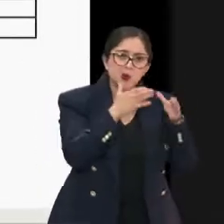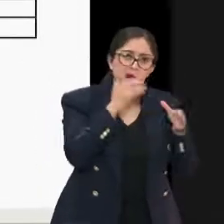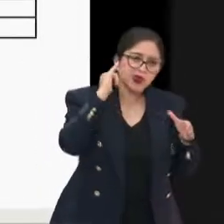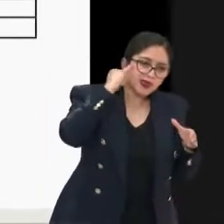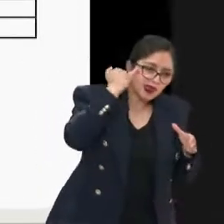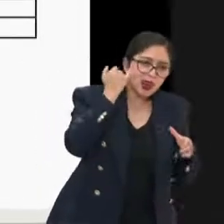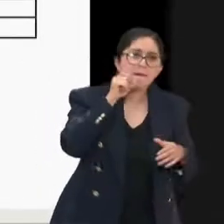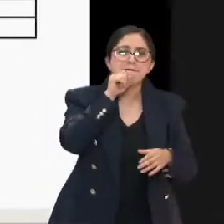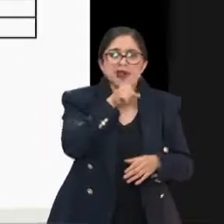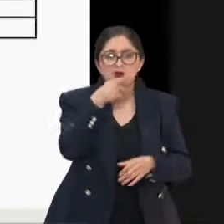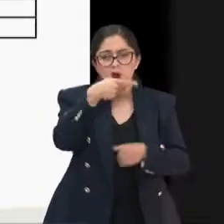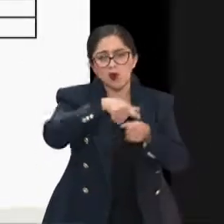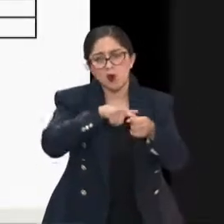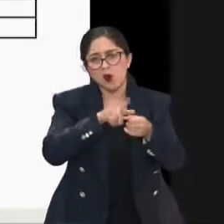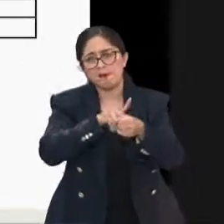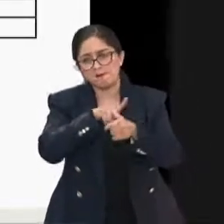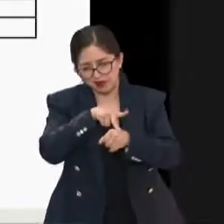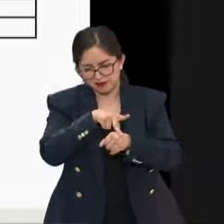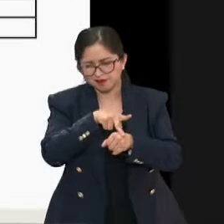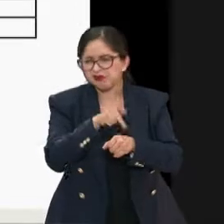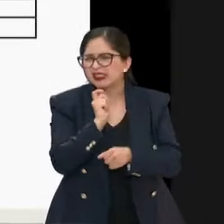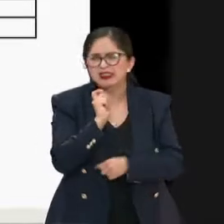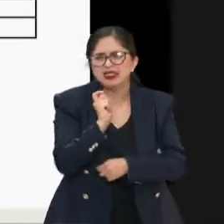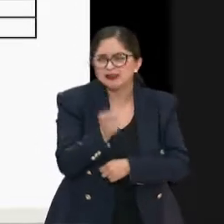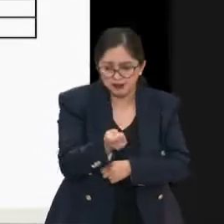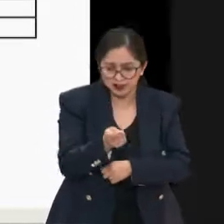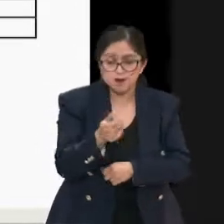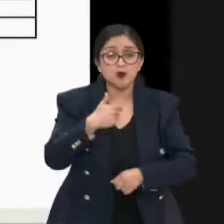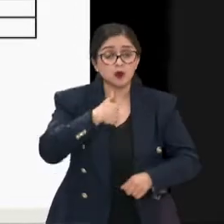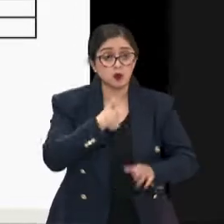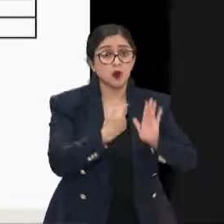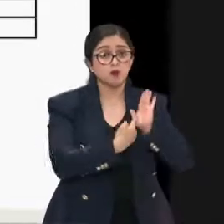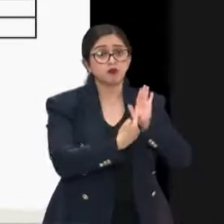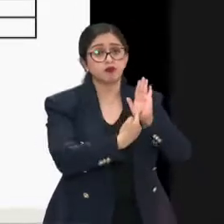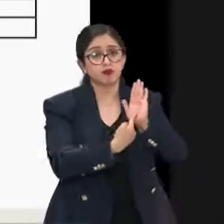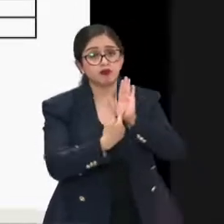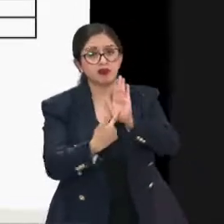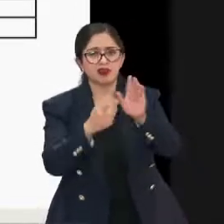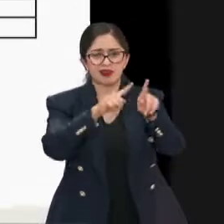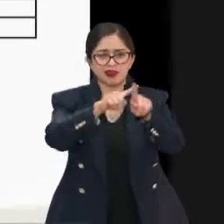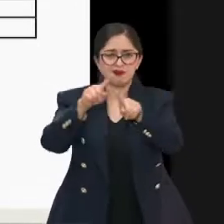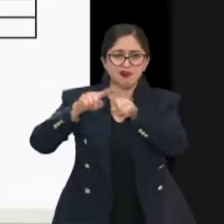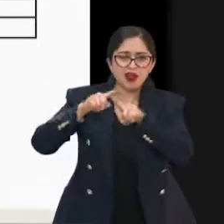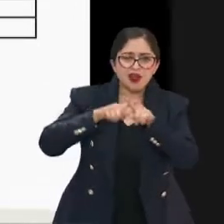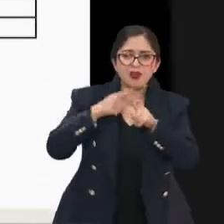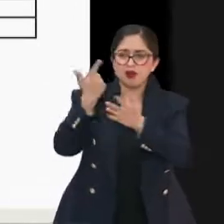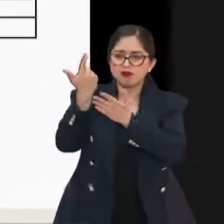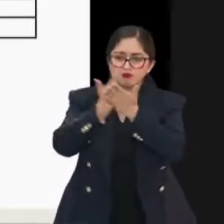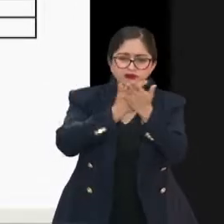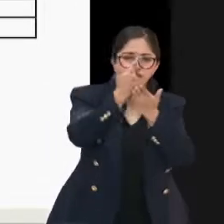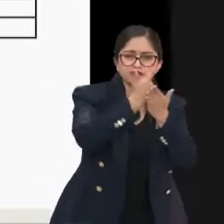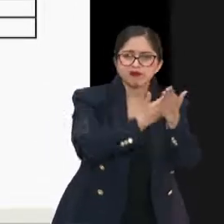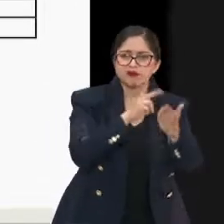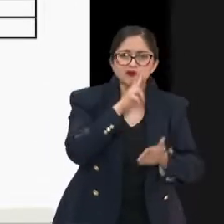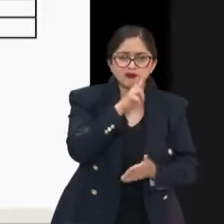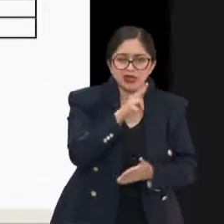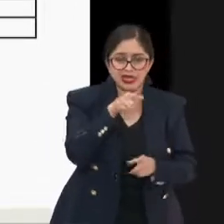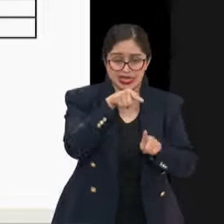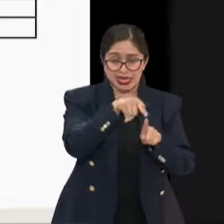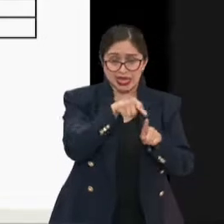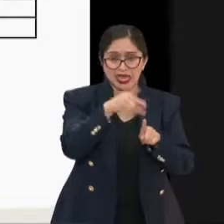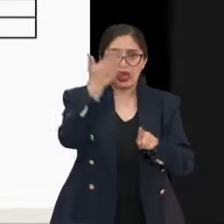differentiated in these two terms, ethnic and racial. So these are the results of